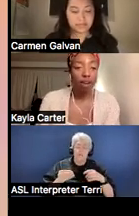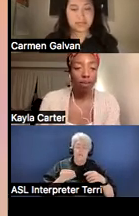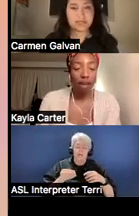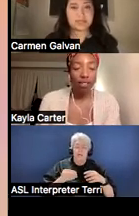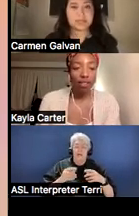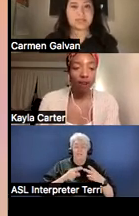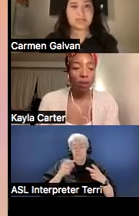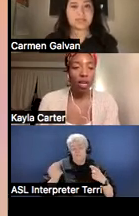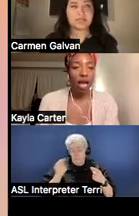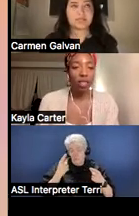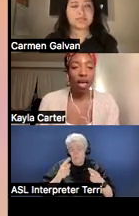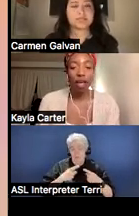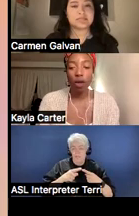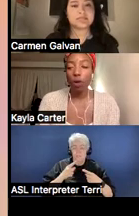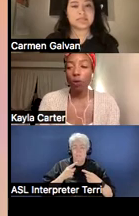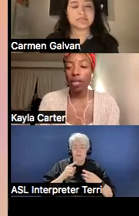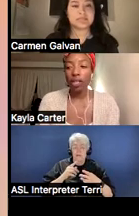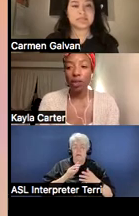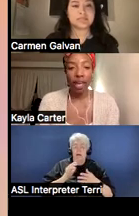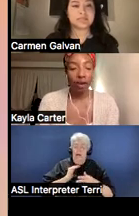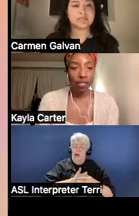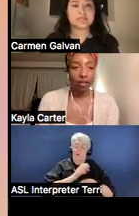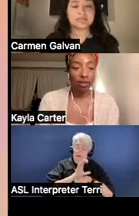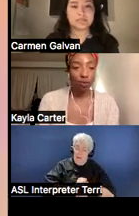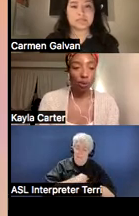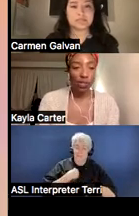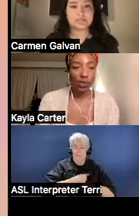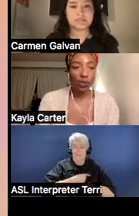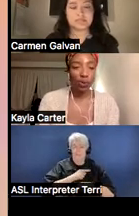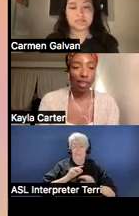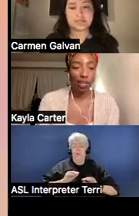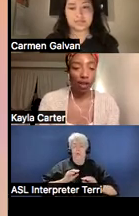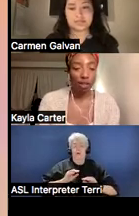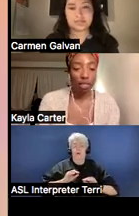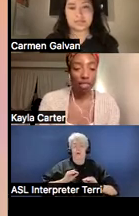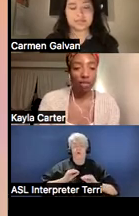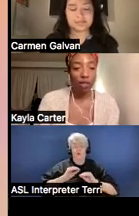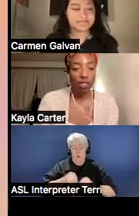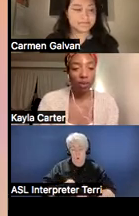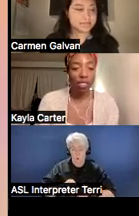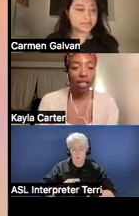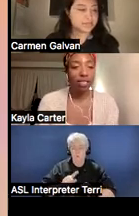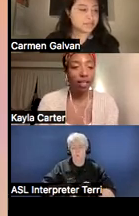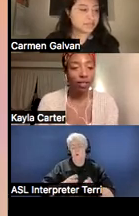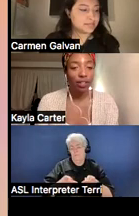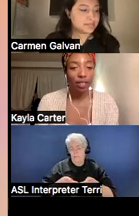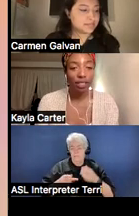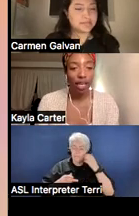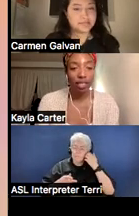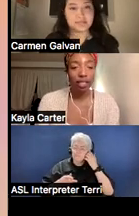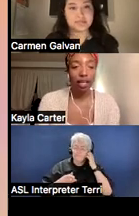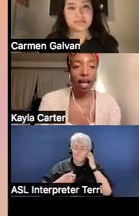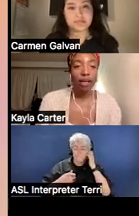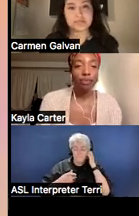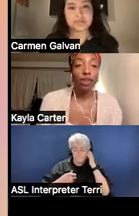it's part of the practice of Carmen and I that we locate ourselves when we do land acknowledgements, especially once again as settlers on this